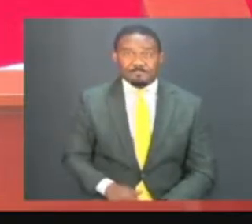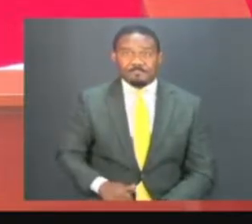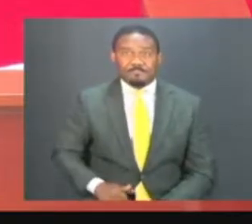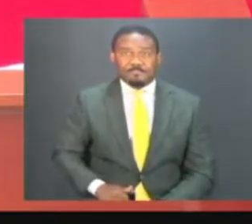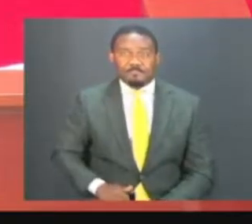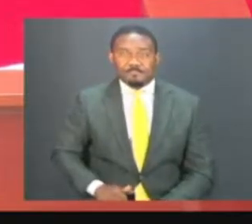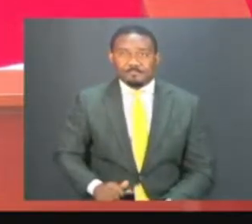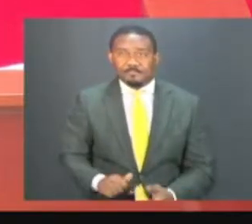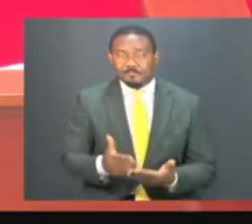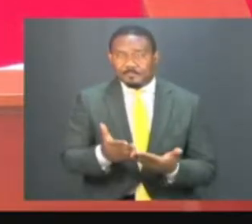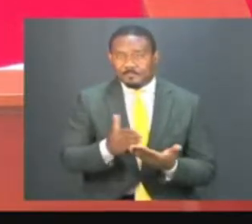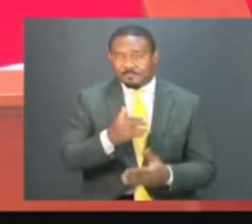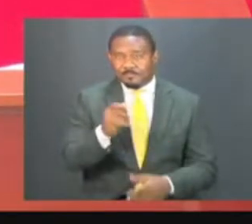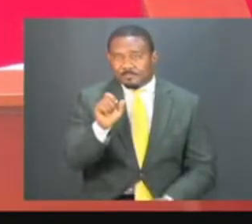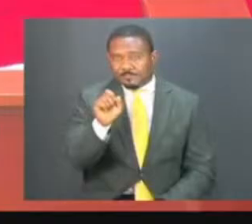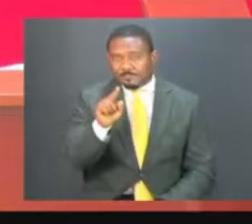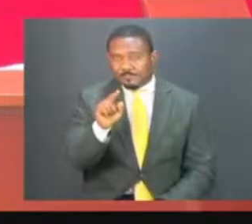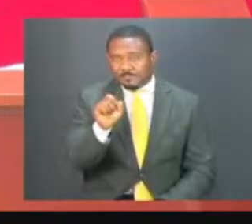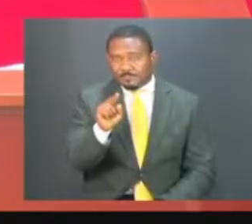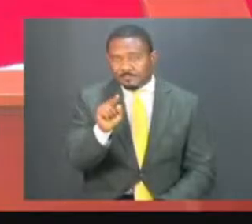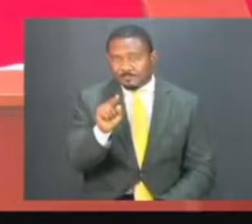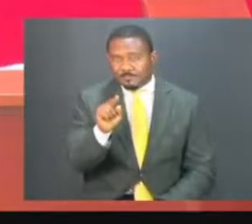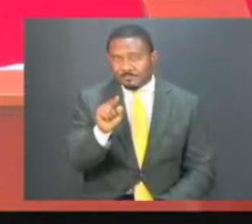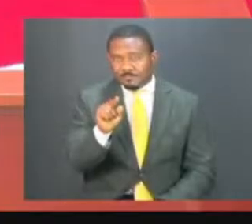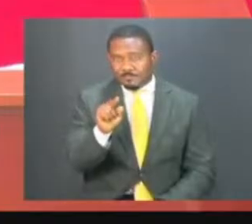page 11.